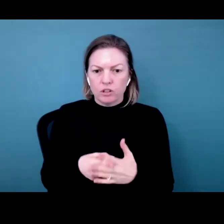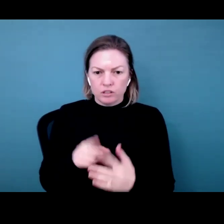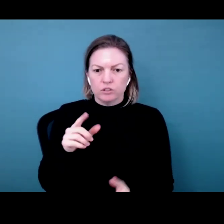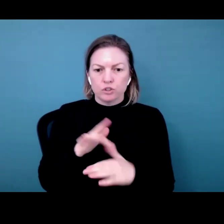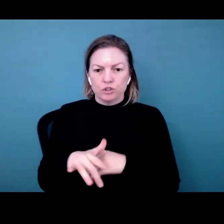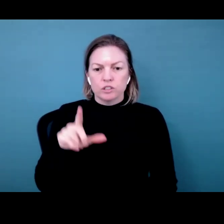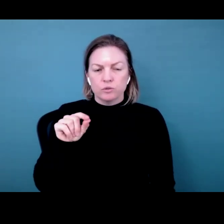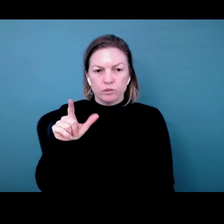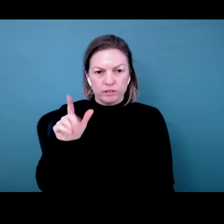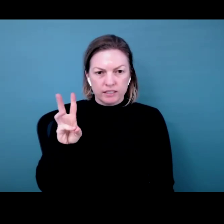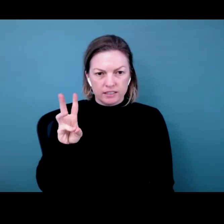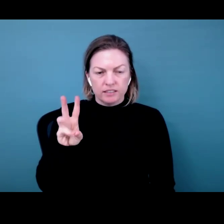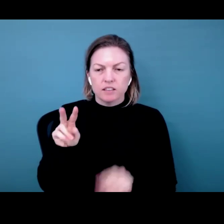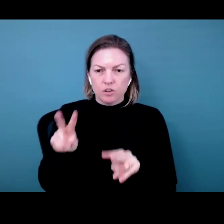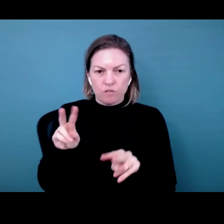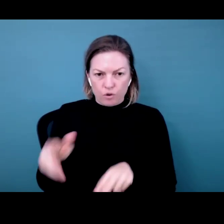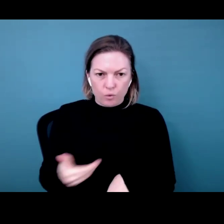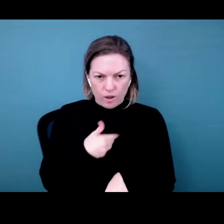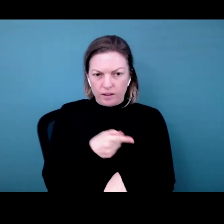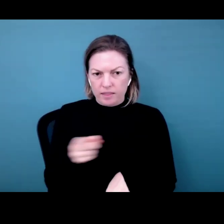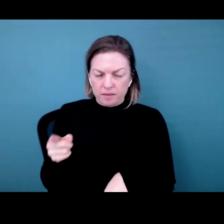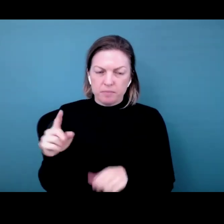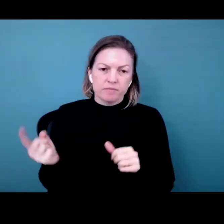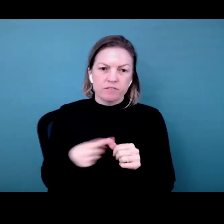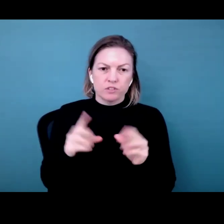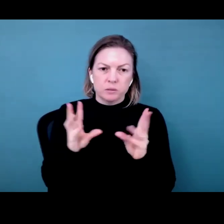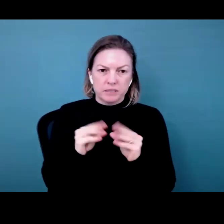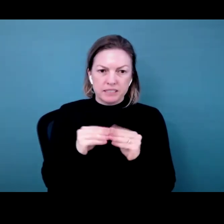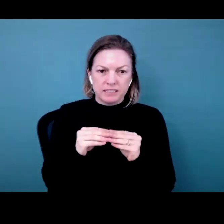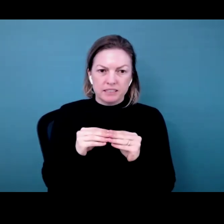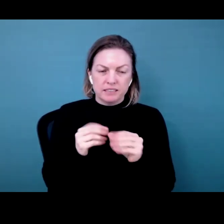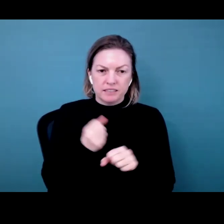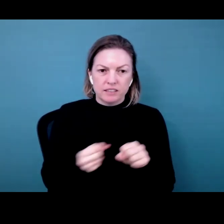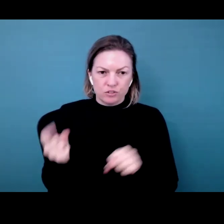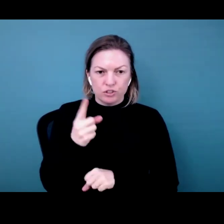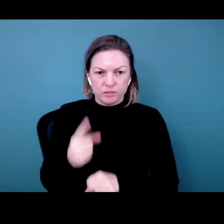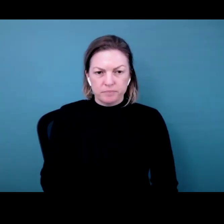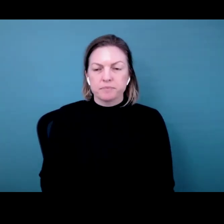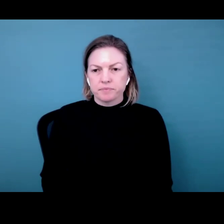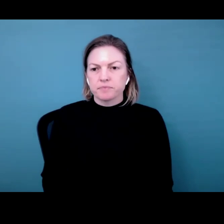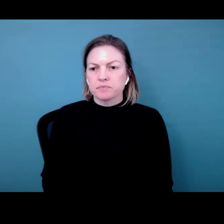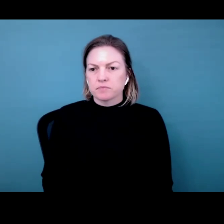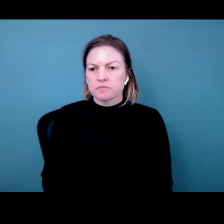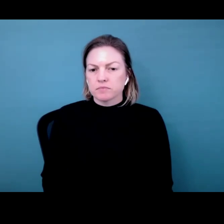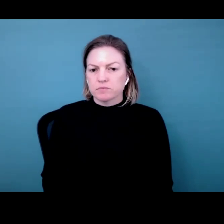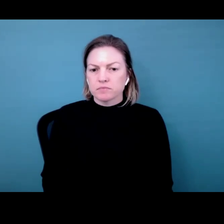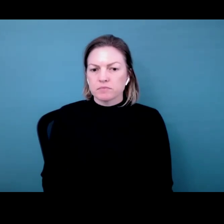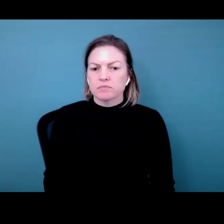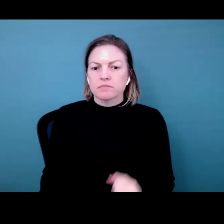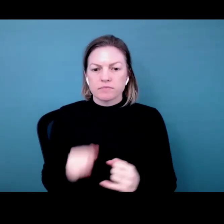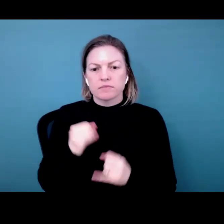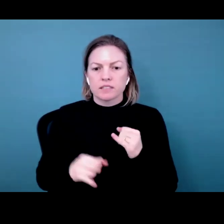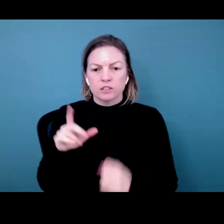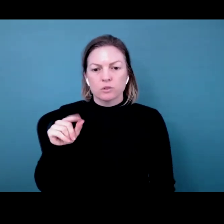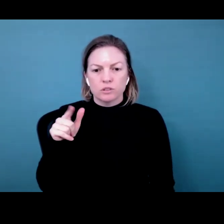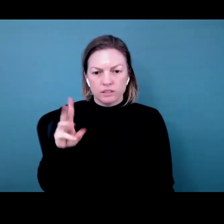look forward to welcoming them at our first meeting next year. Finally, the 2026